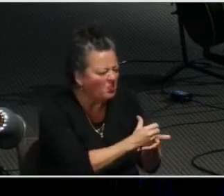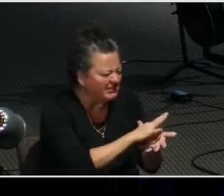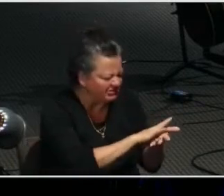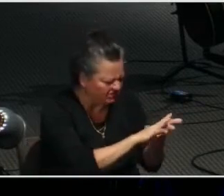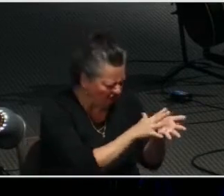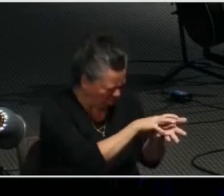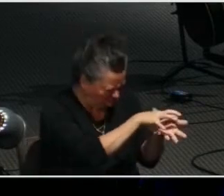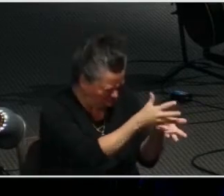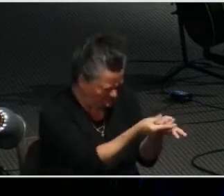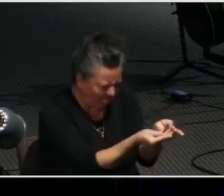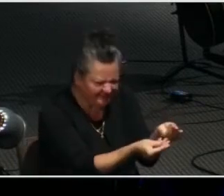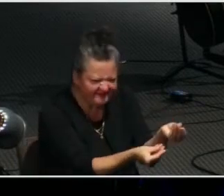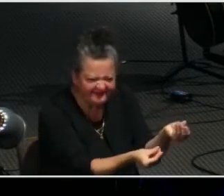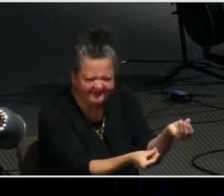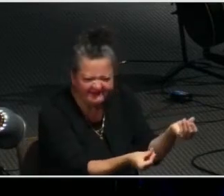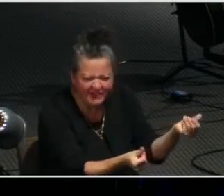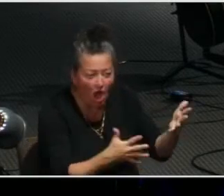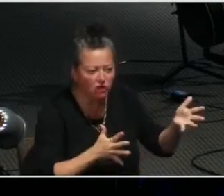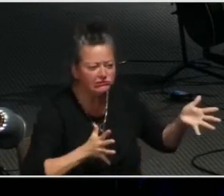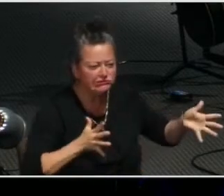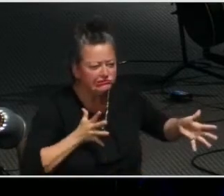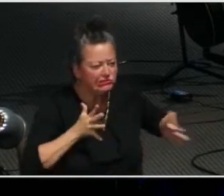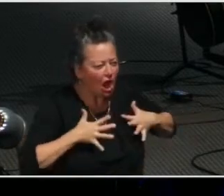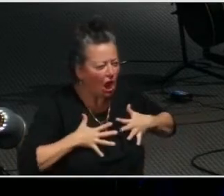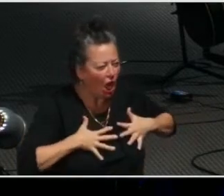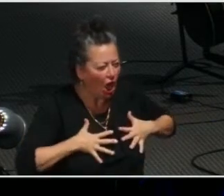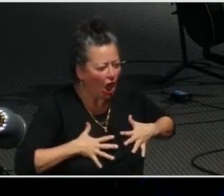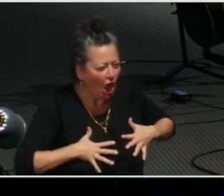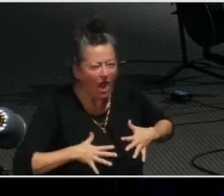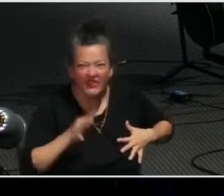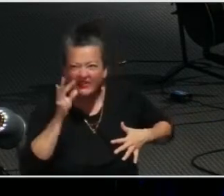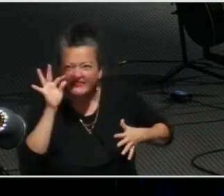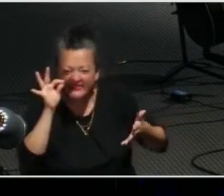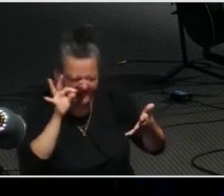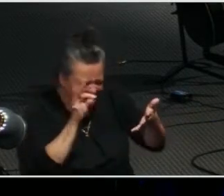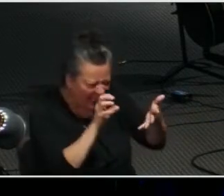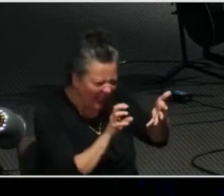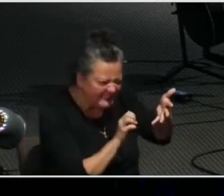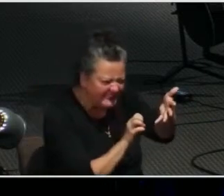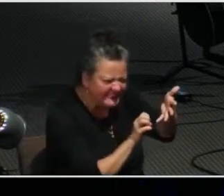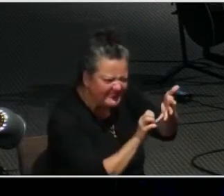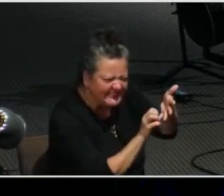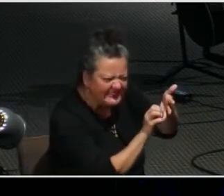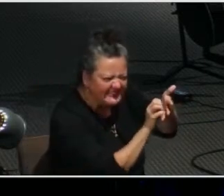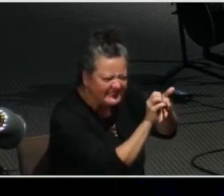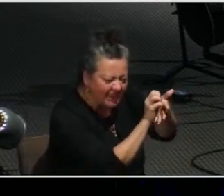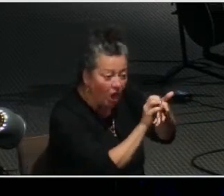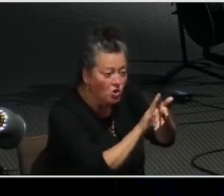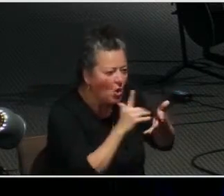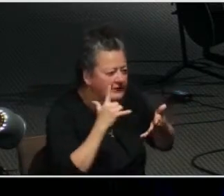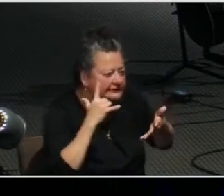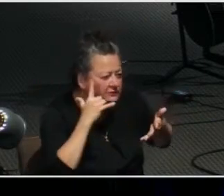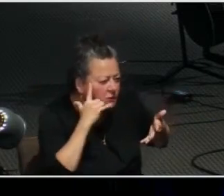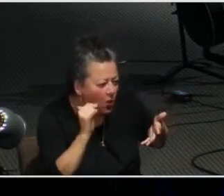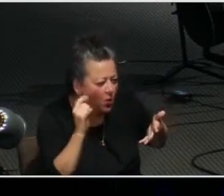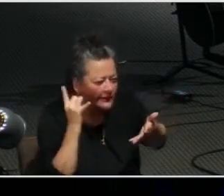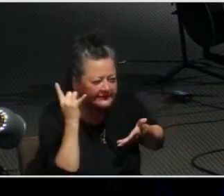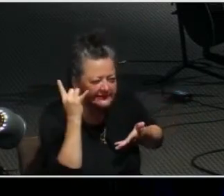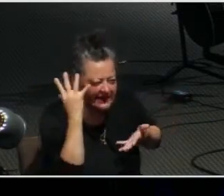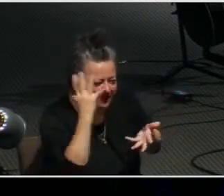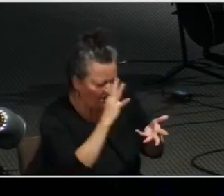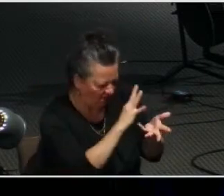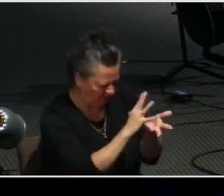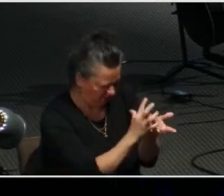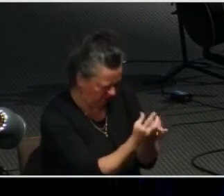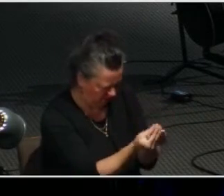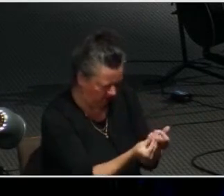are moth-eaten, your gold and silver have corroded, and their corrosion